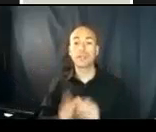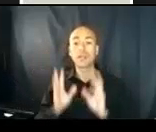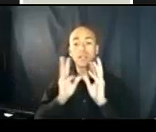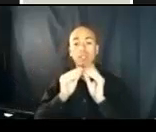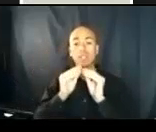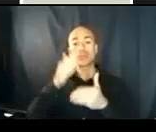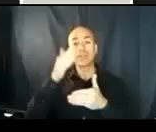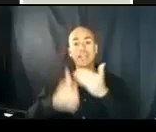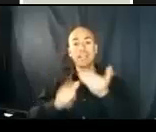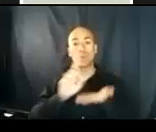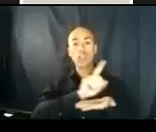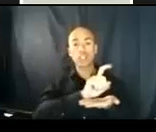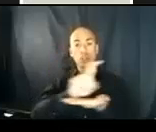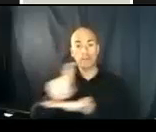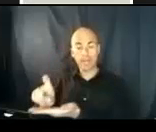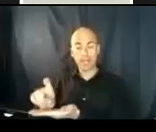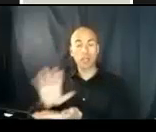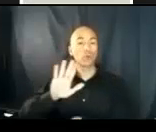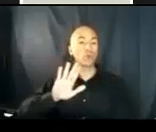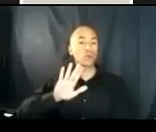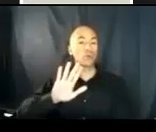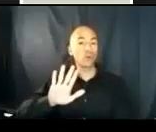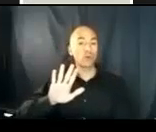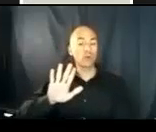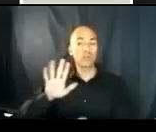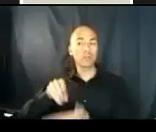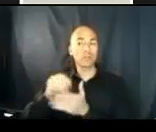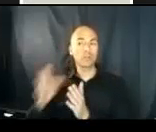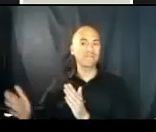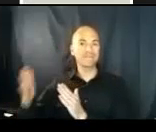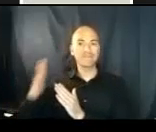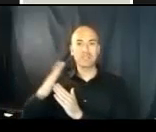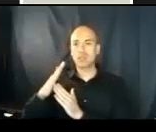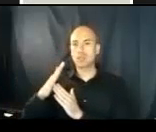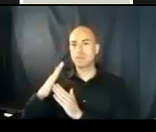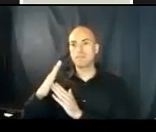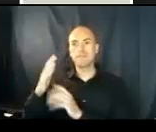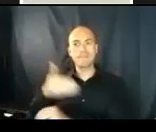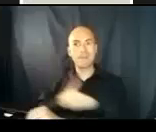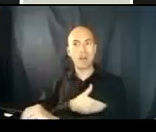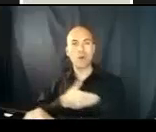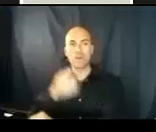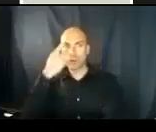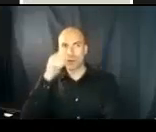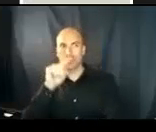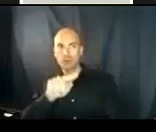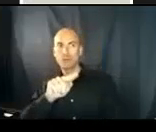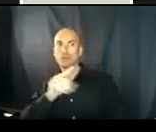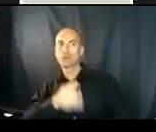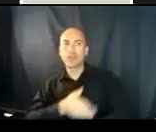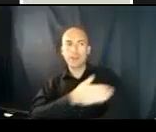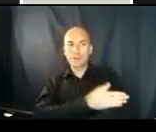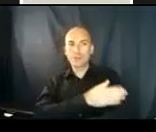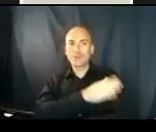survey. Your students are the most powerful thing you have to improve your instruction. Their feedback is super important.